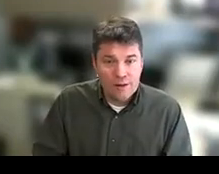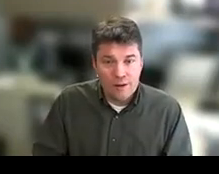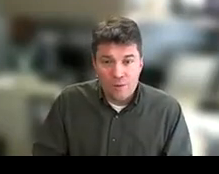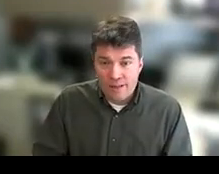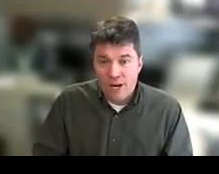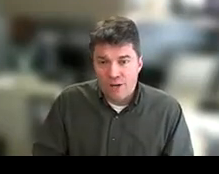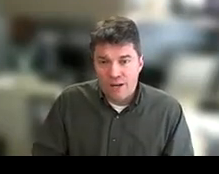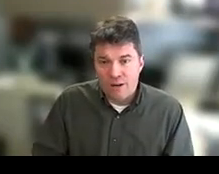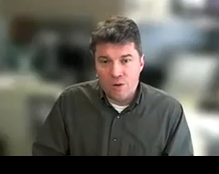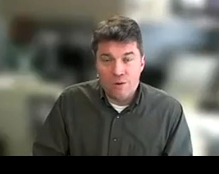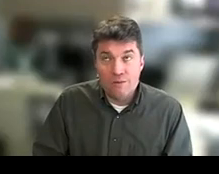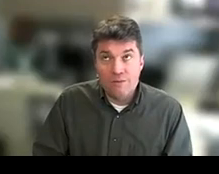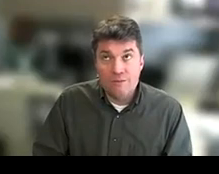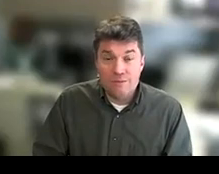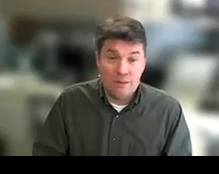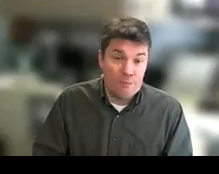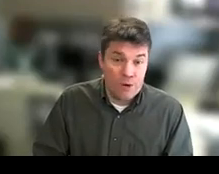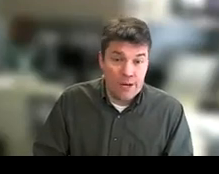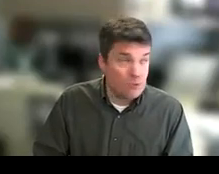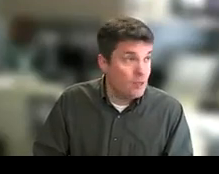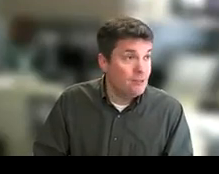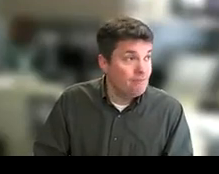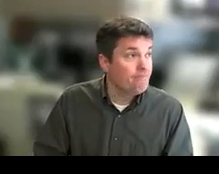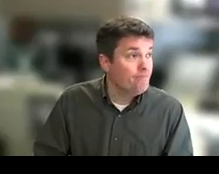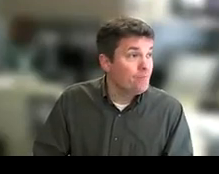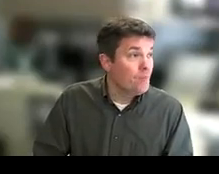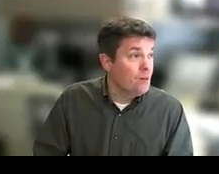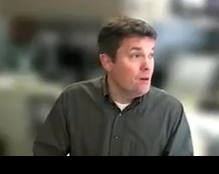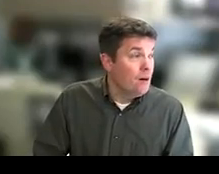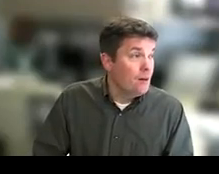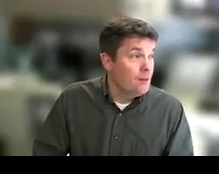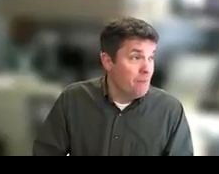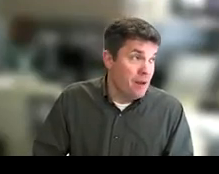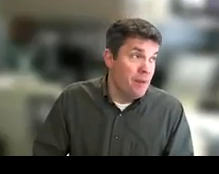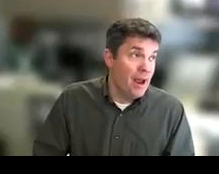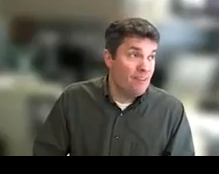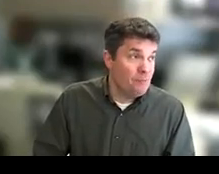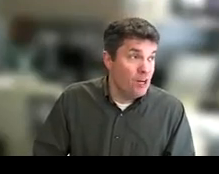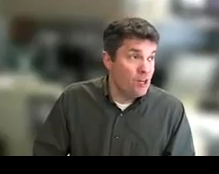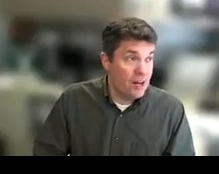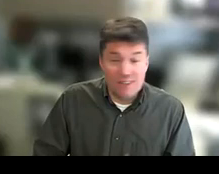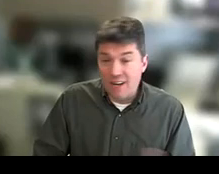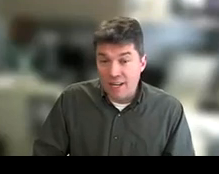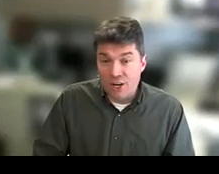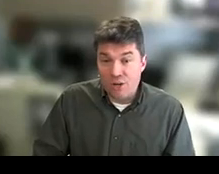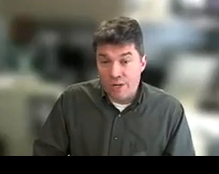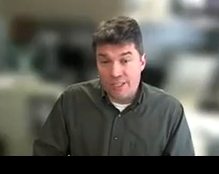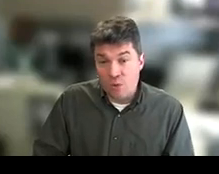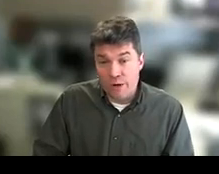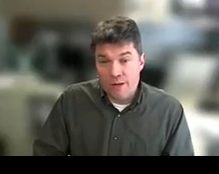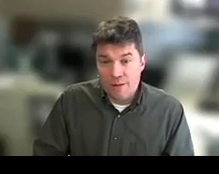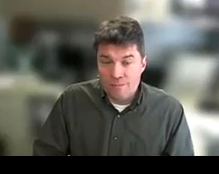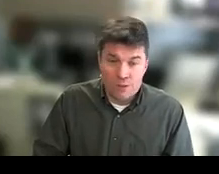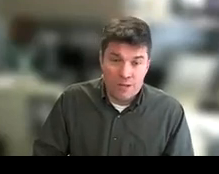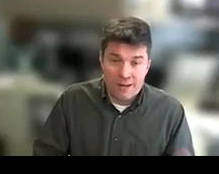communication, and that could include lip reading as well. Many may have speech that is unclear